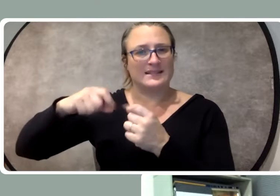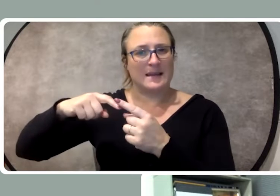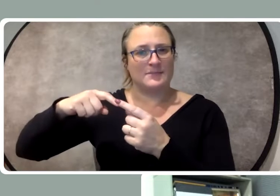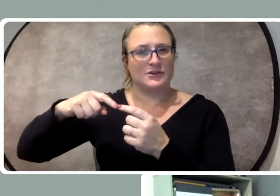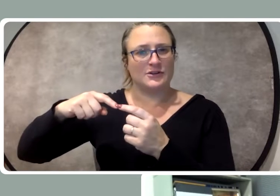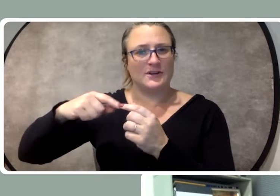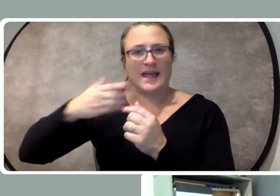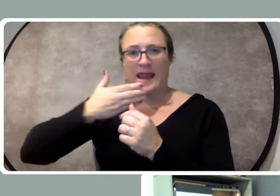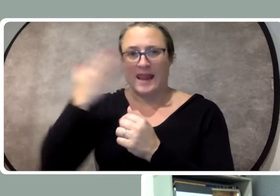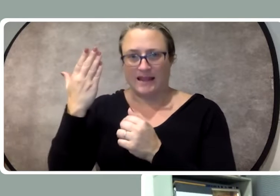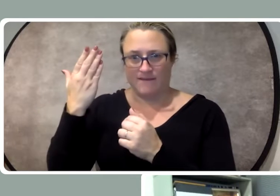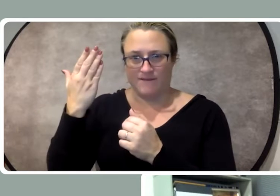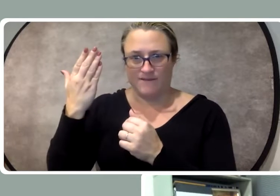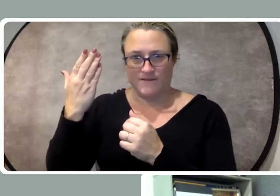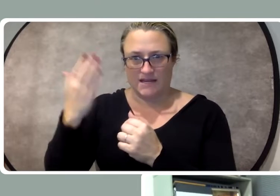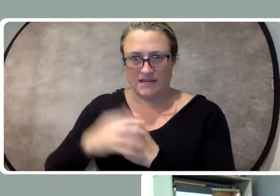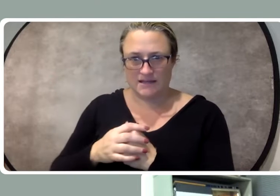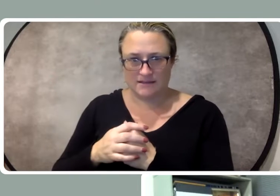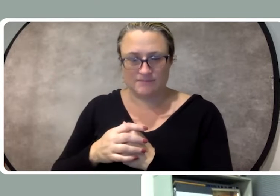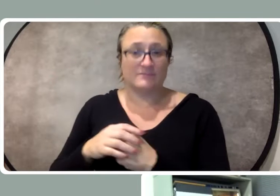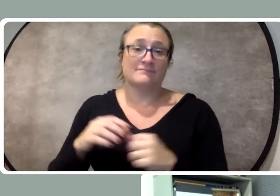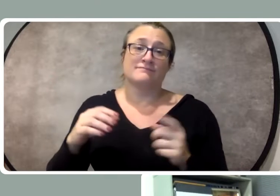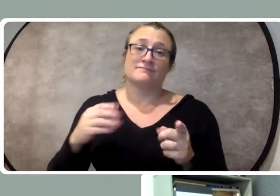That's a really good question. I'm not sure there's a